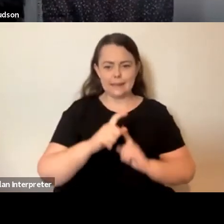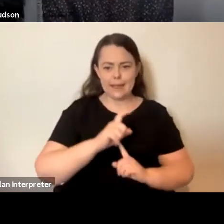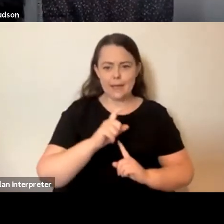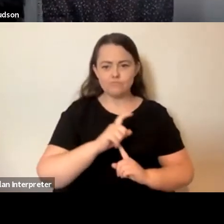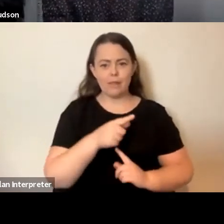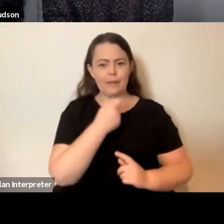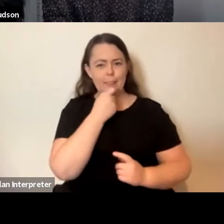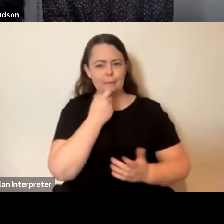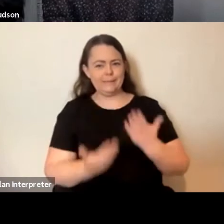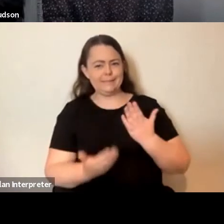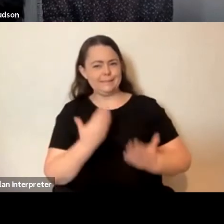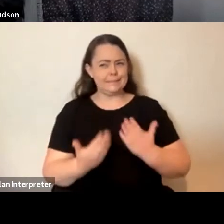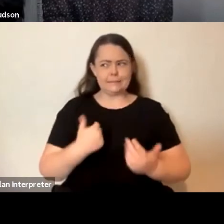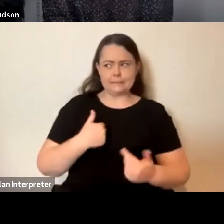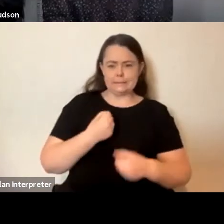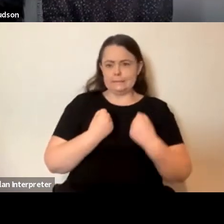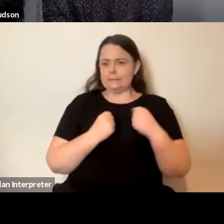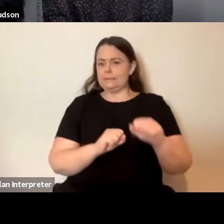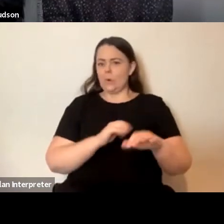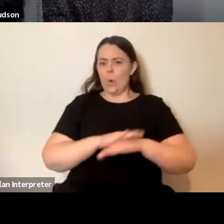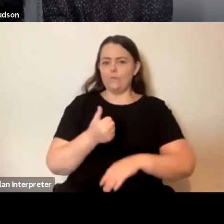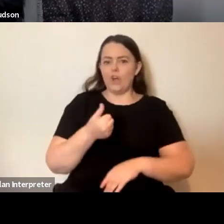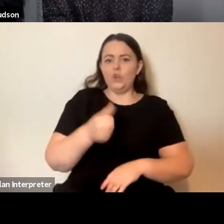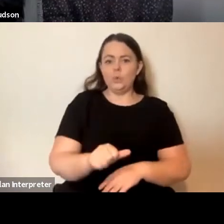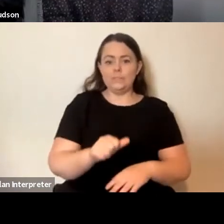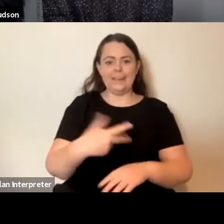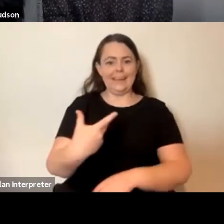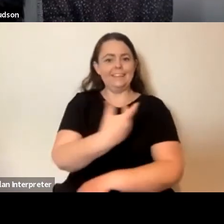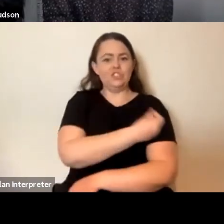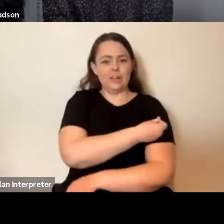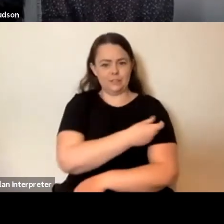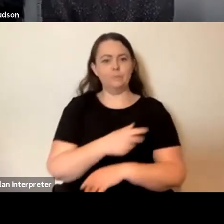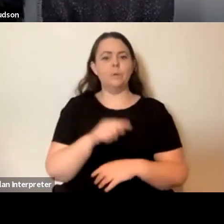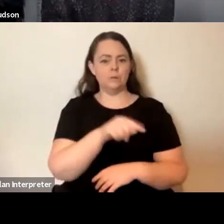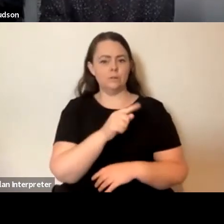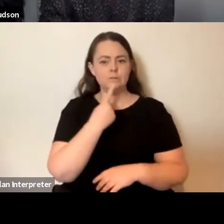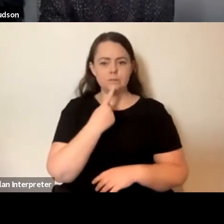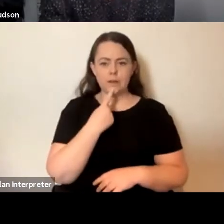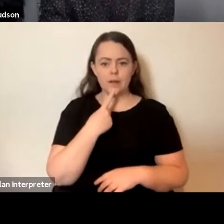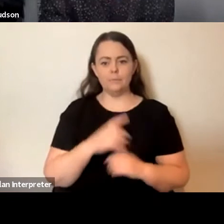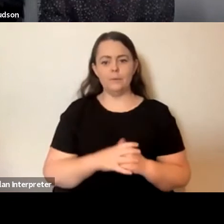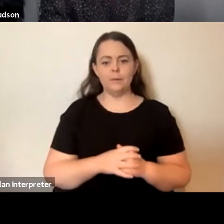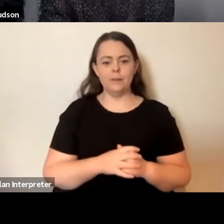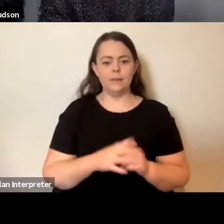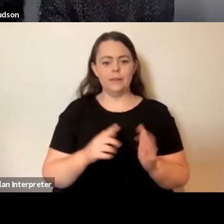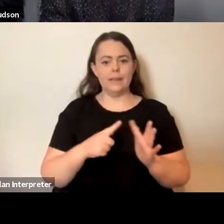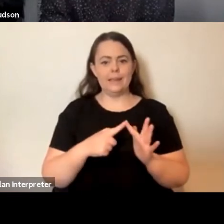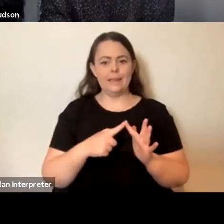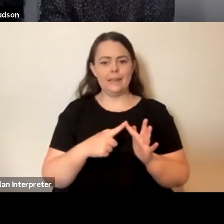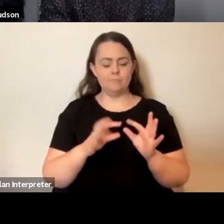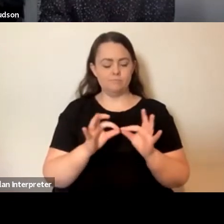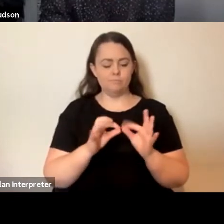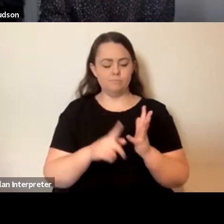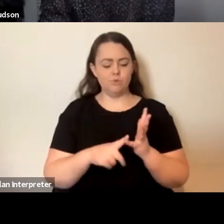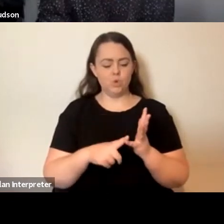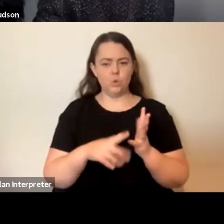injectable buprenorphine for people in isolation in particular, but that's been overcome. We